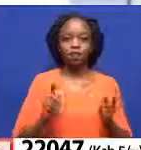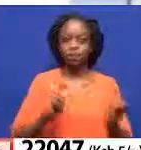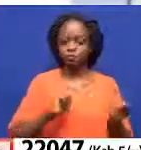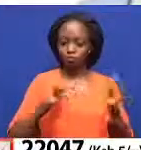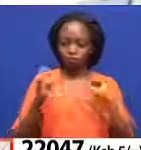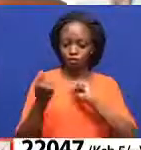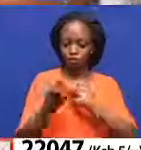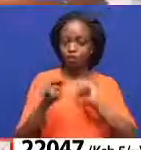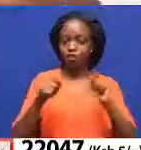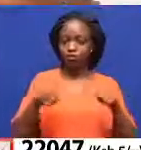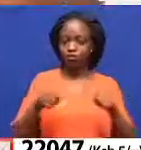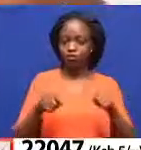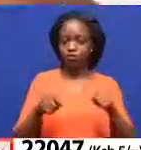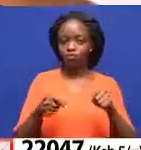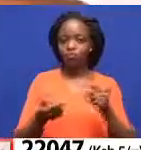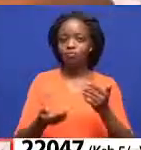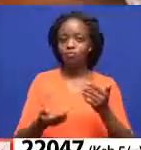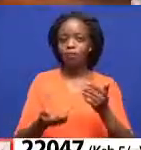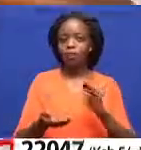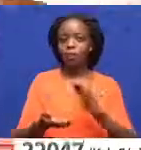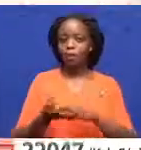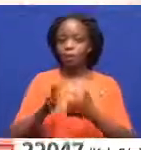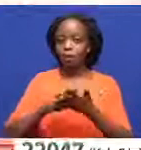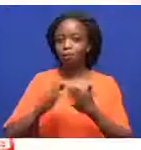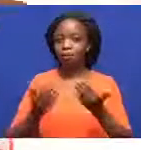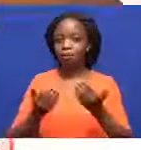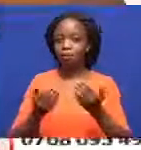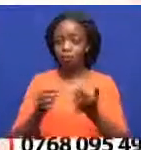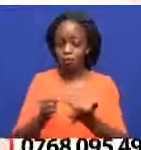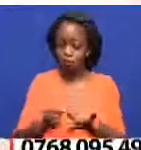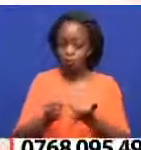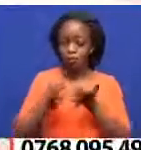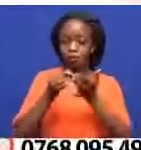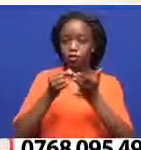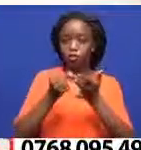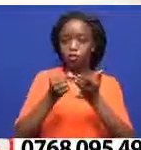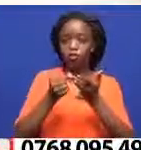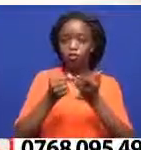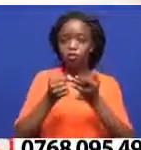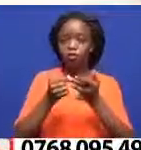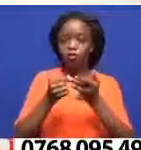Reconverted into an indigenous, native,